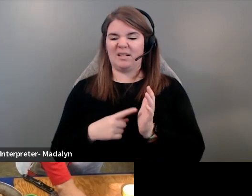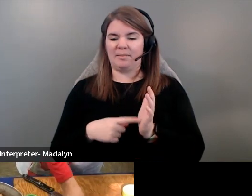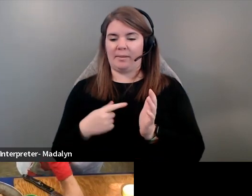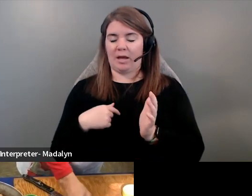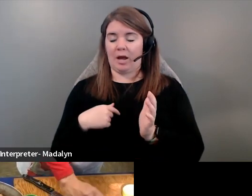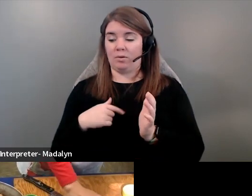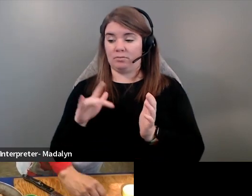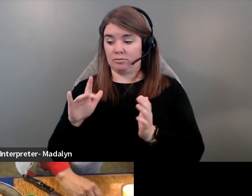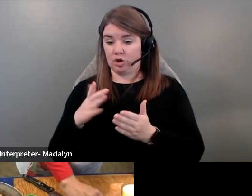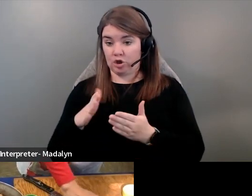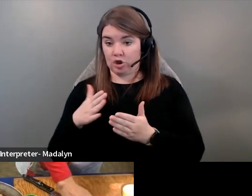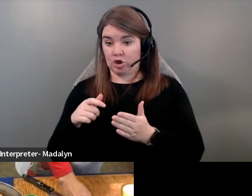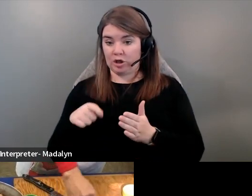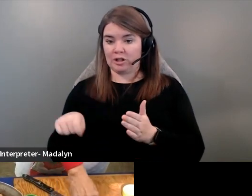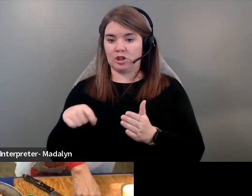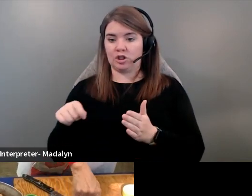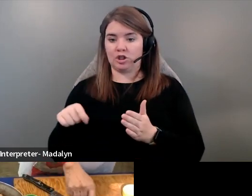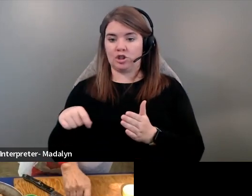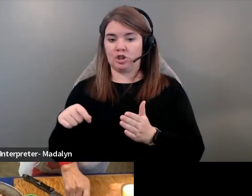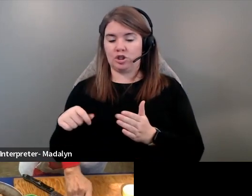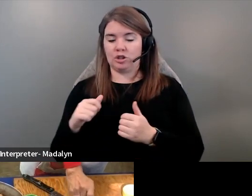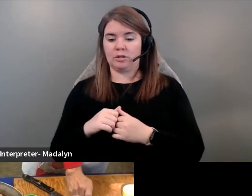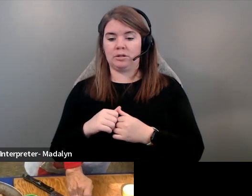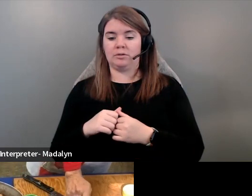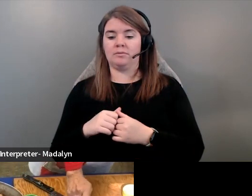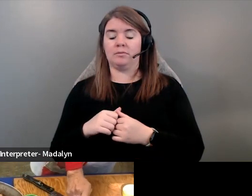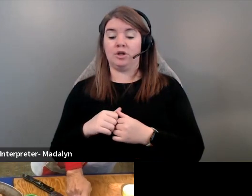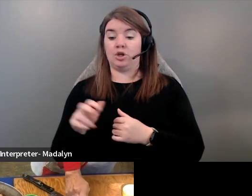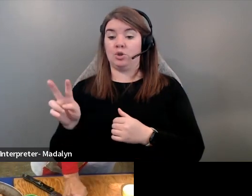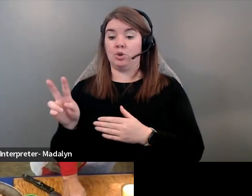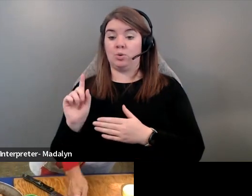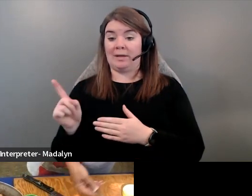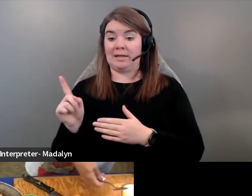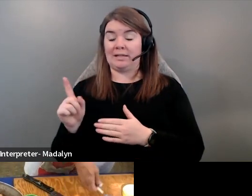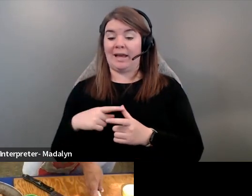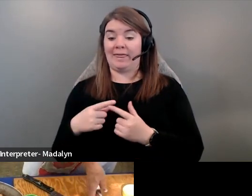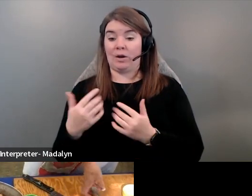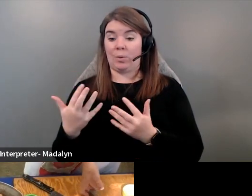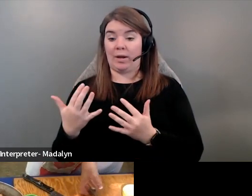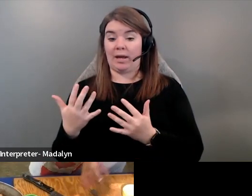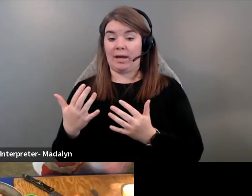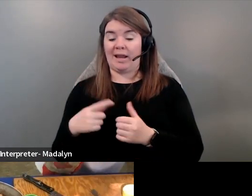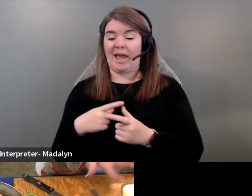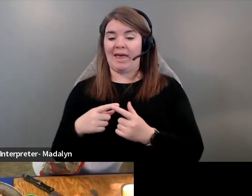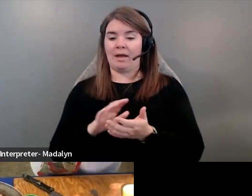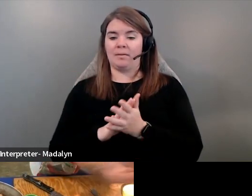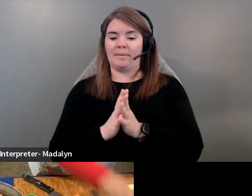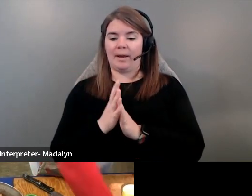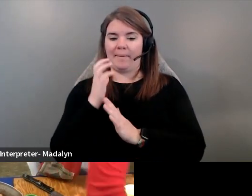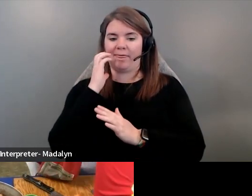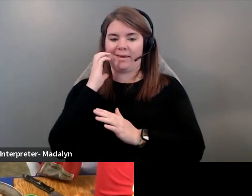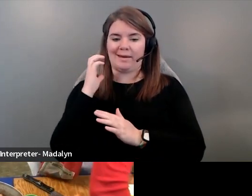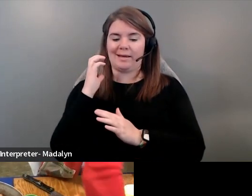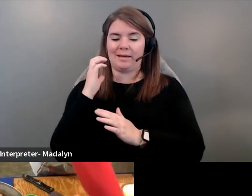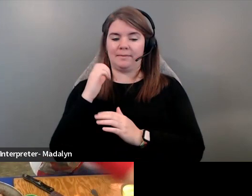Once that's all stirred, microwave that for 2 minutes, then you wait for another 2 minutes and it'll thicken and be ready to eat. And to kind of